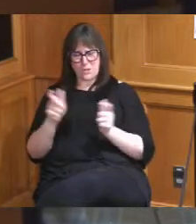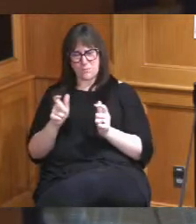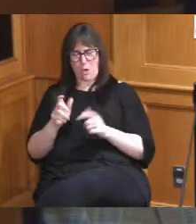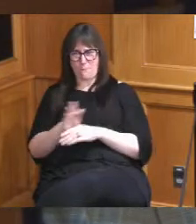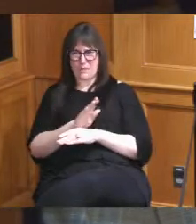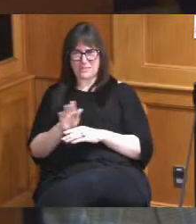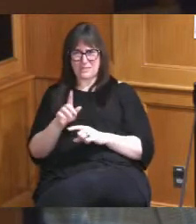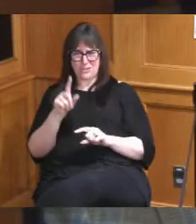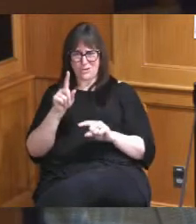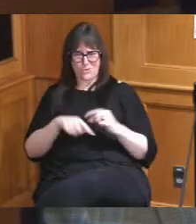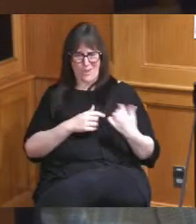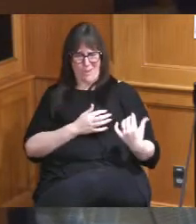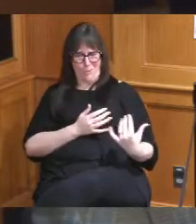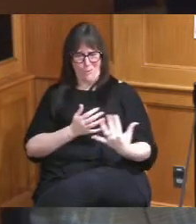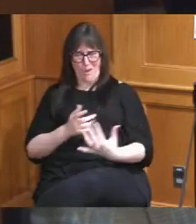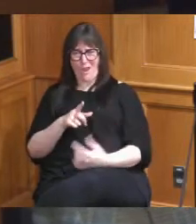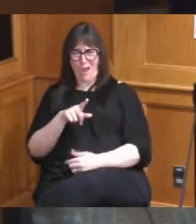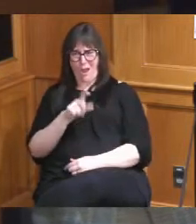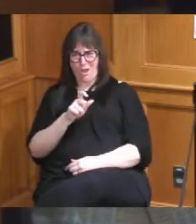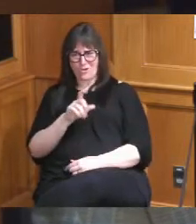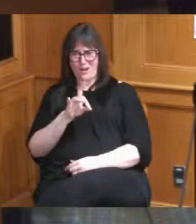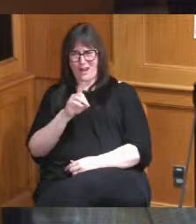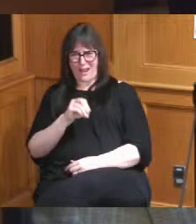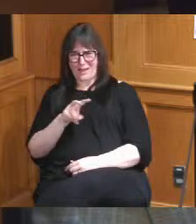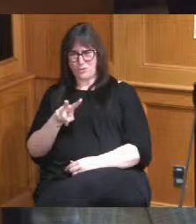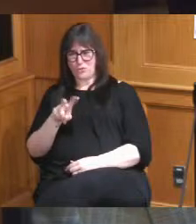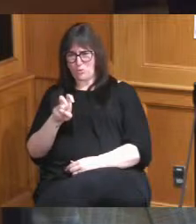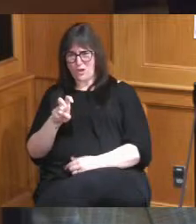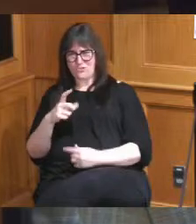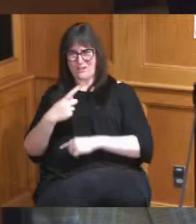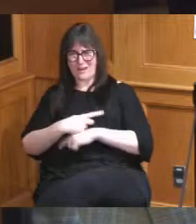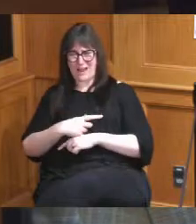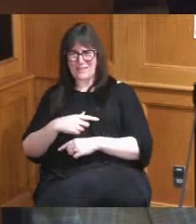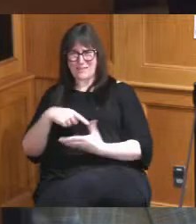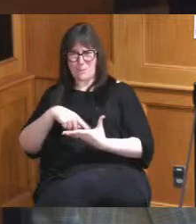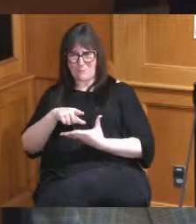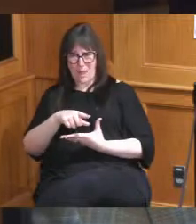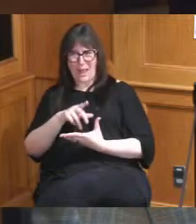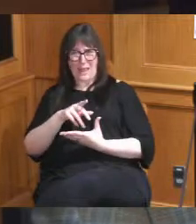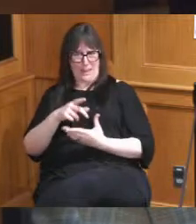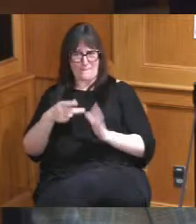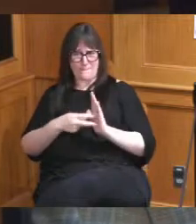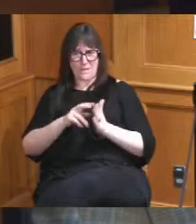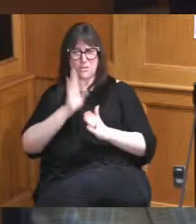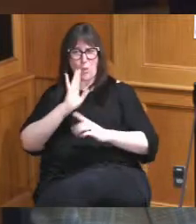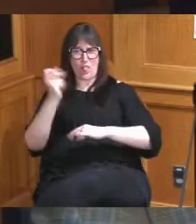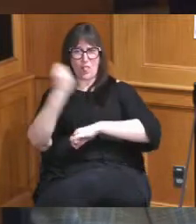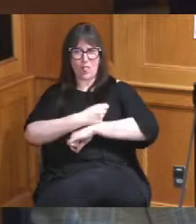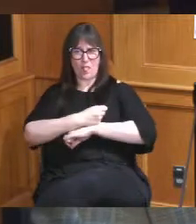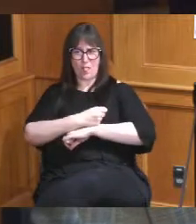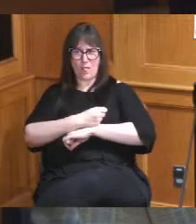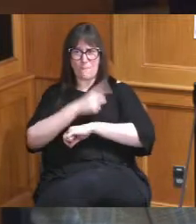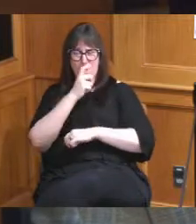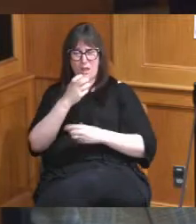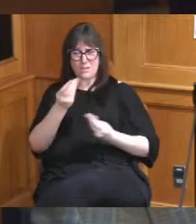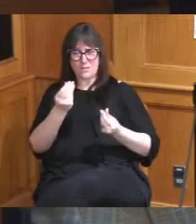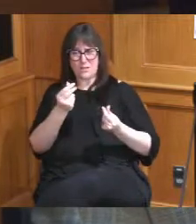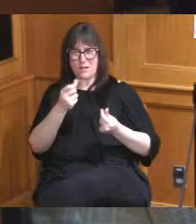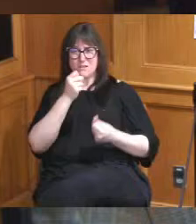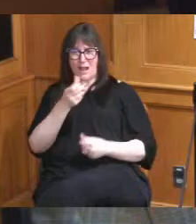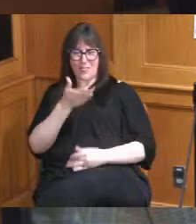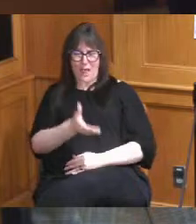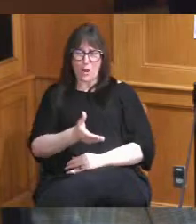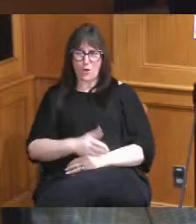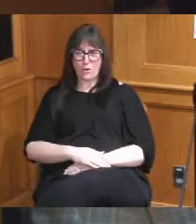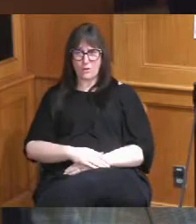wait 180, 200 days to be paid. You're going out of business because you don't have that cash flow. And when I